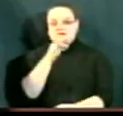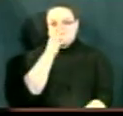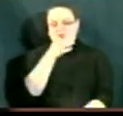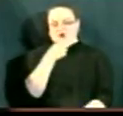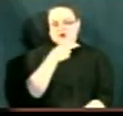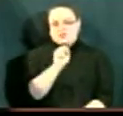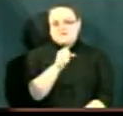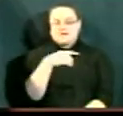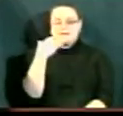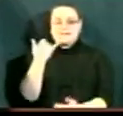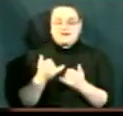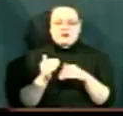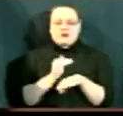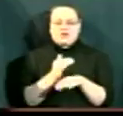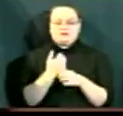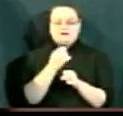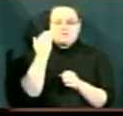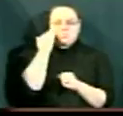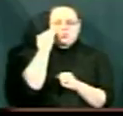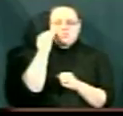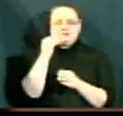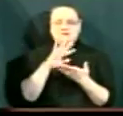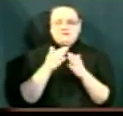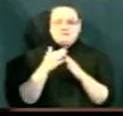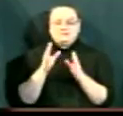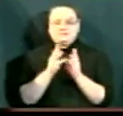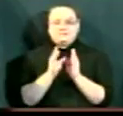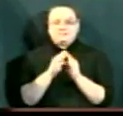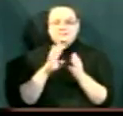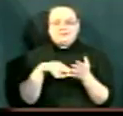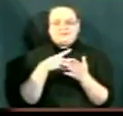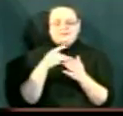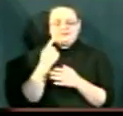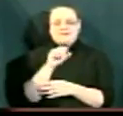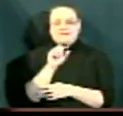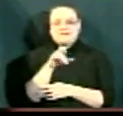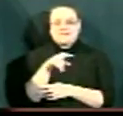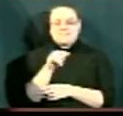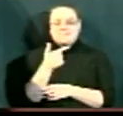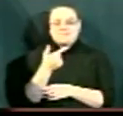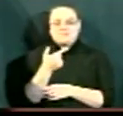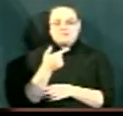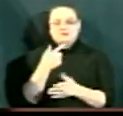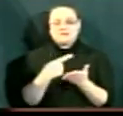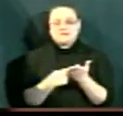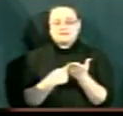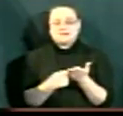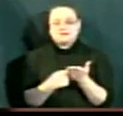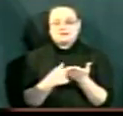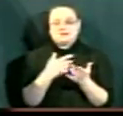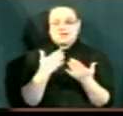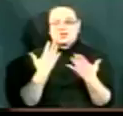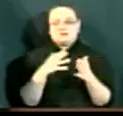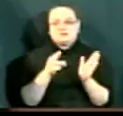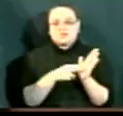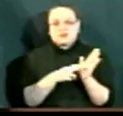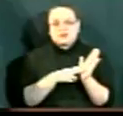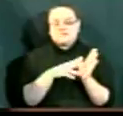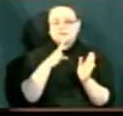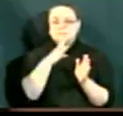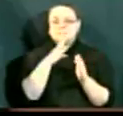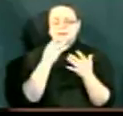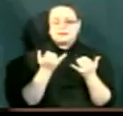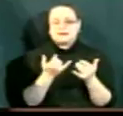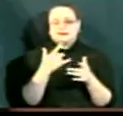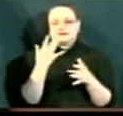night I was made aware of a community meeting scheduled for the evening of September 21st to discuss this matter. I had already signed up to speak today